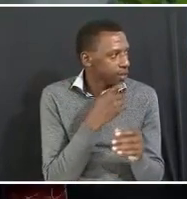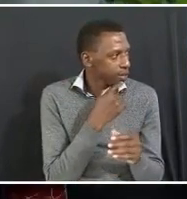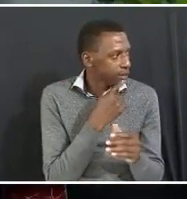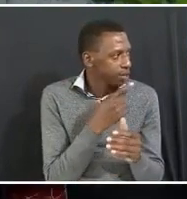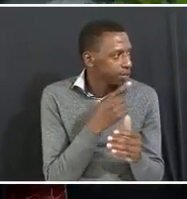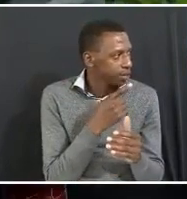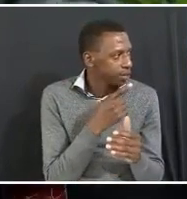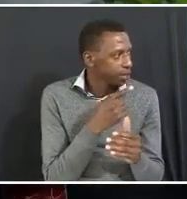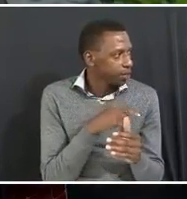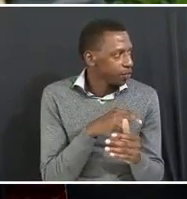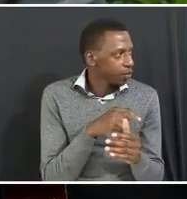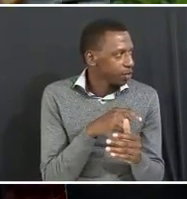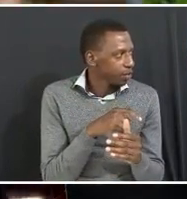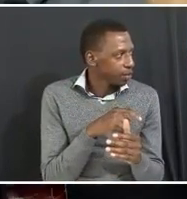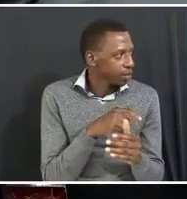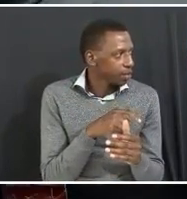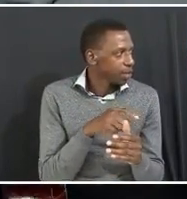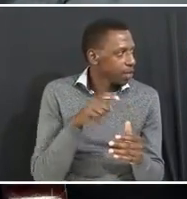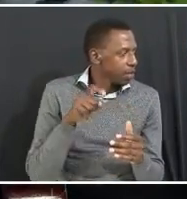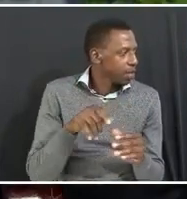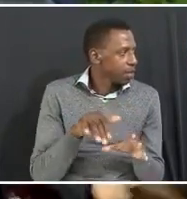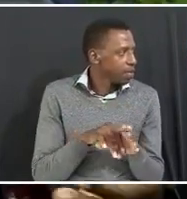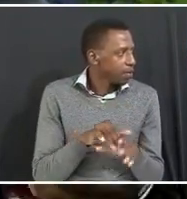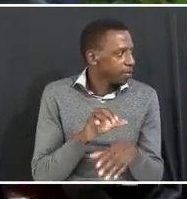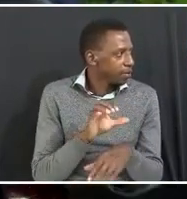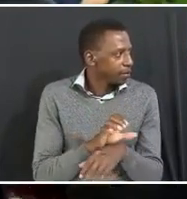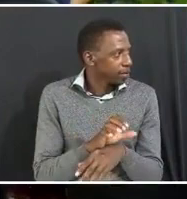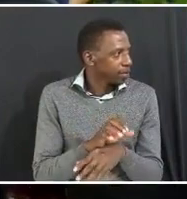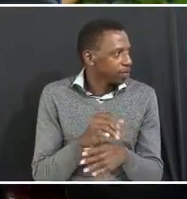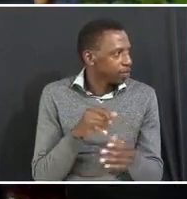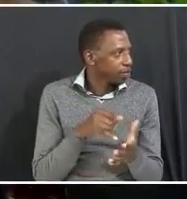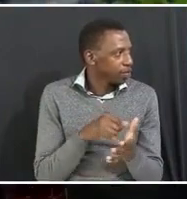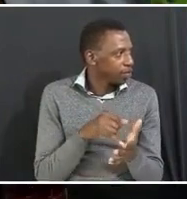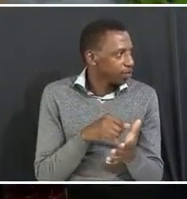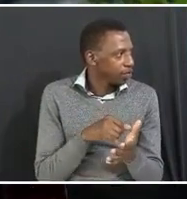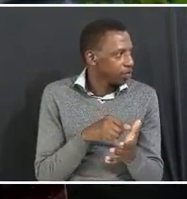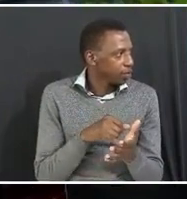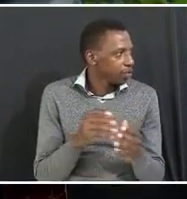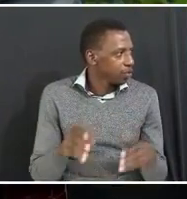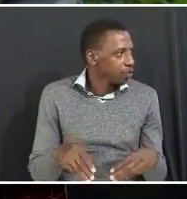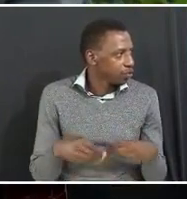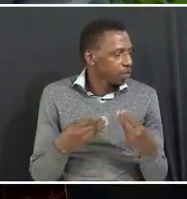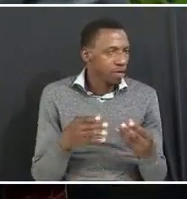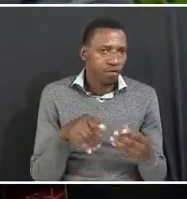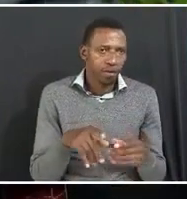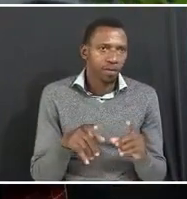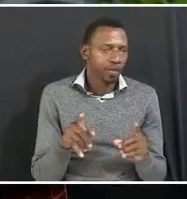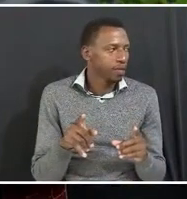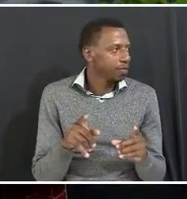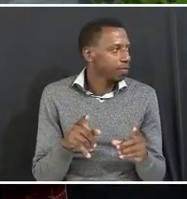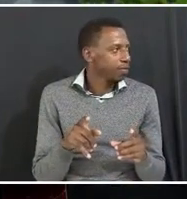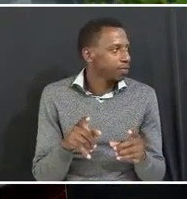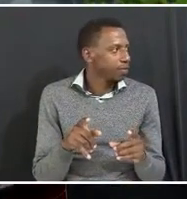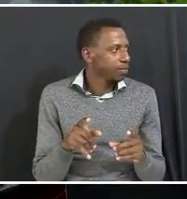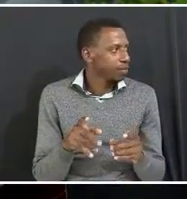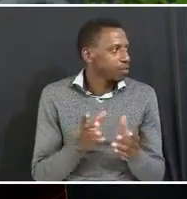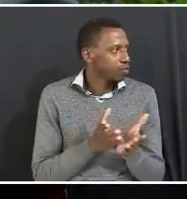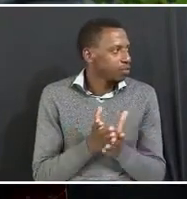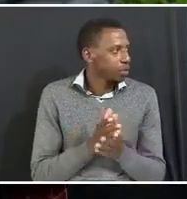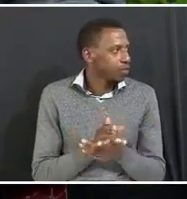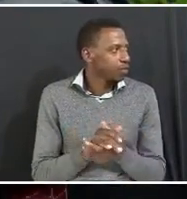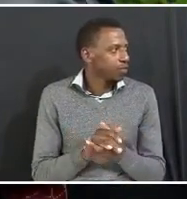need members of the church to be involved, to give themselves so that they can be able to